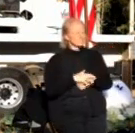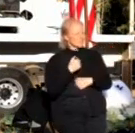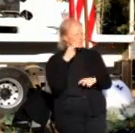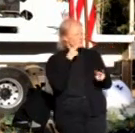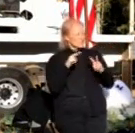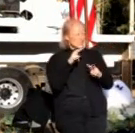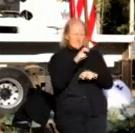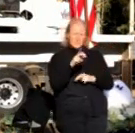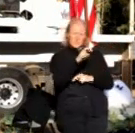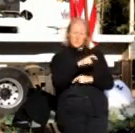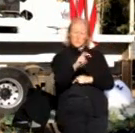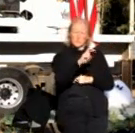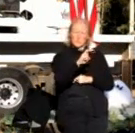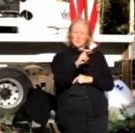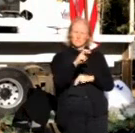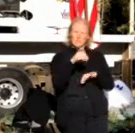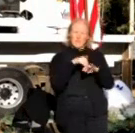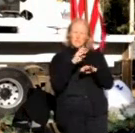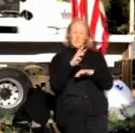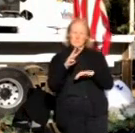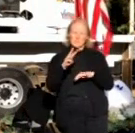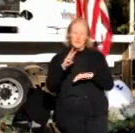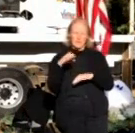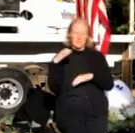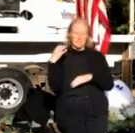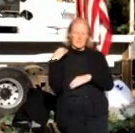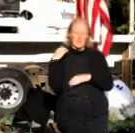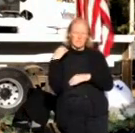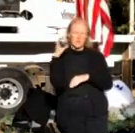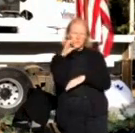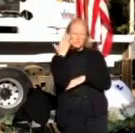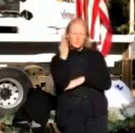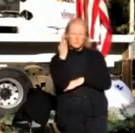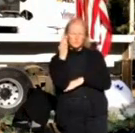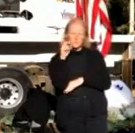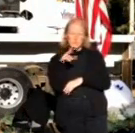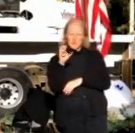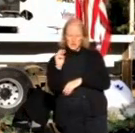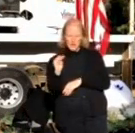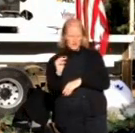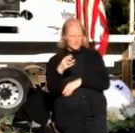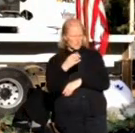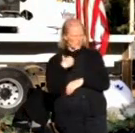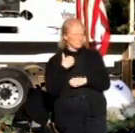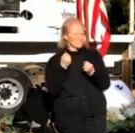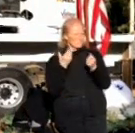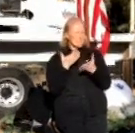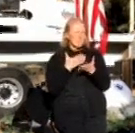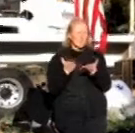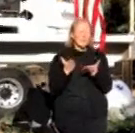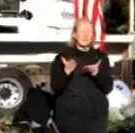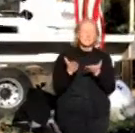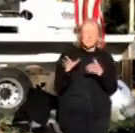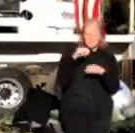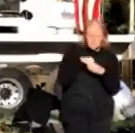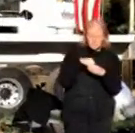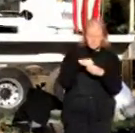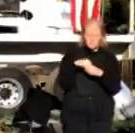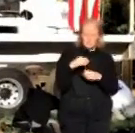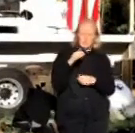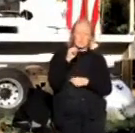tour schedule at uscapitolchristmastree.com. If you aren't nearby, don't worry, we still have so many ways that you can take part. Thanks to returning